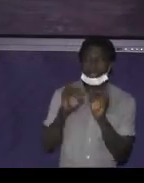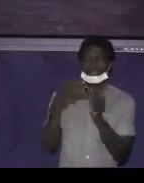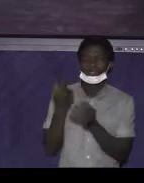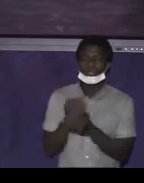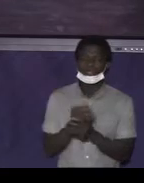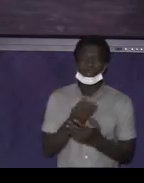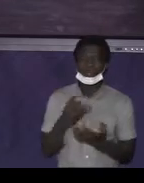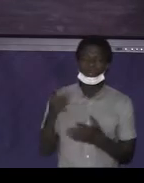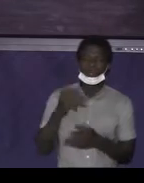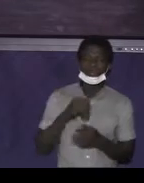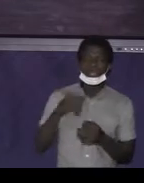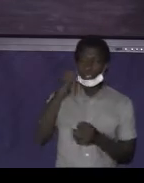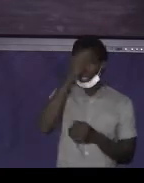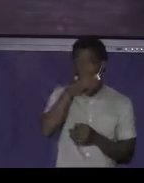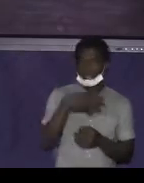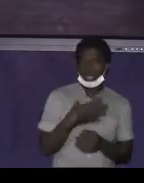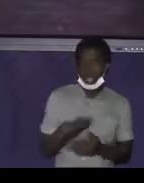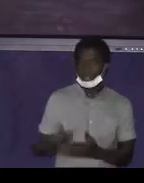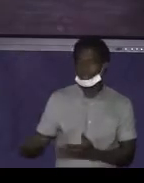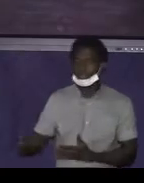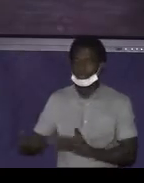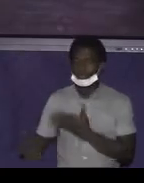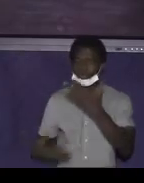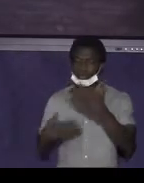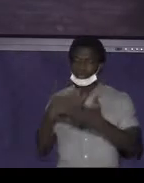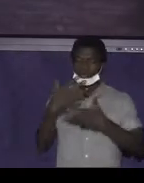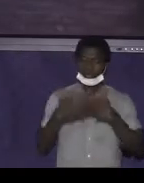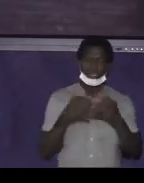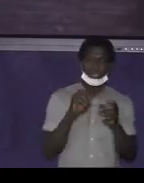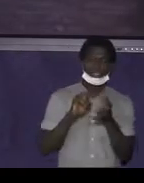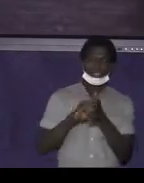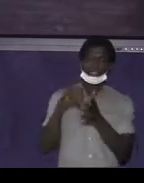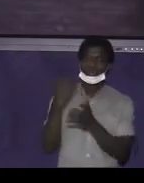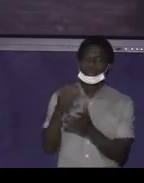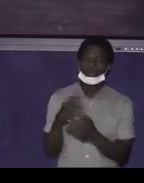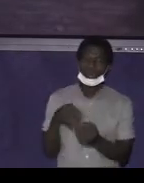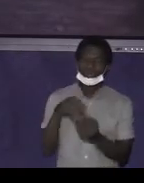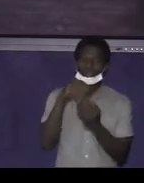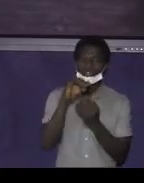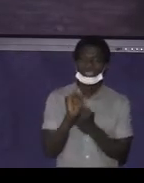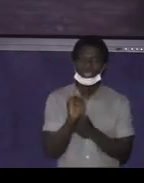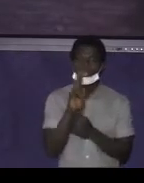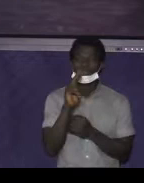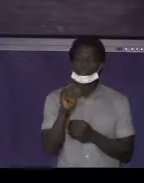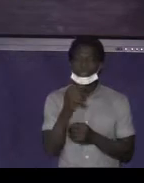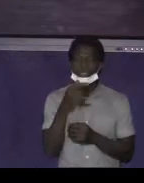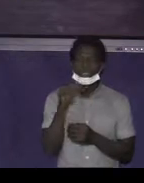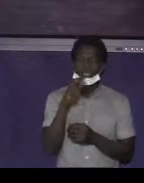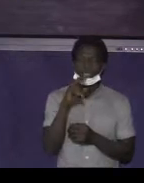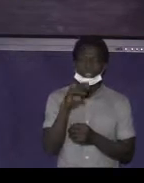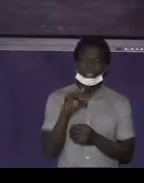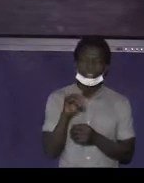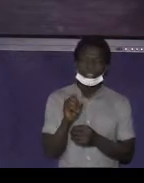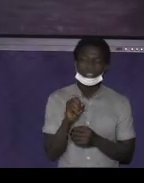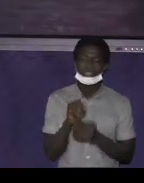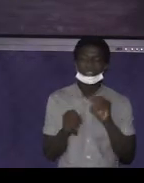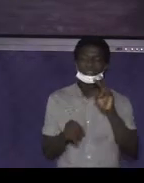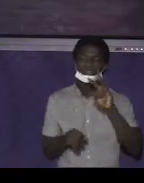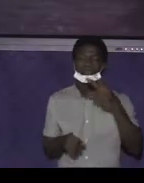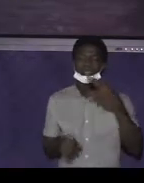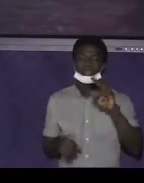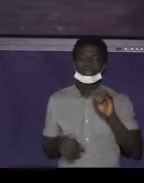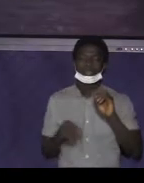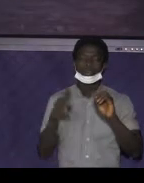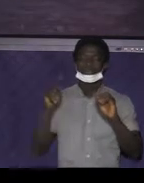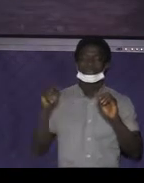UNO, and so on. Examples of specialized UN agencies, WHO,